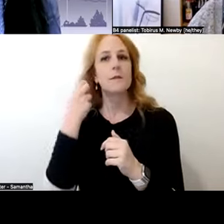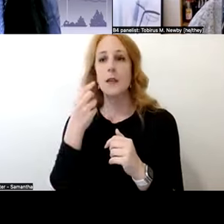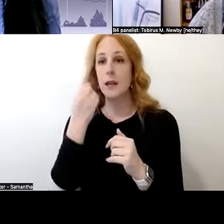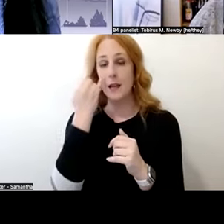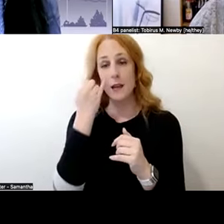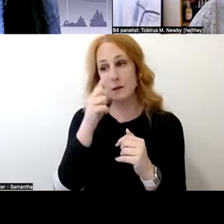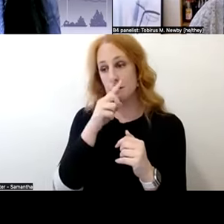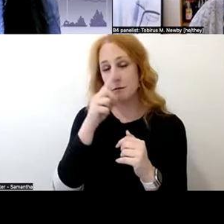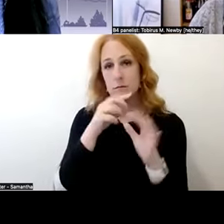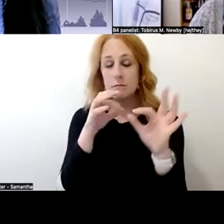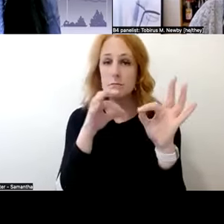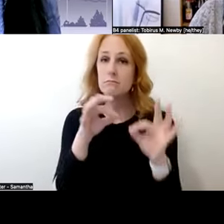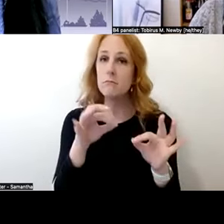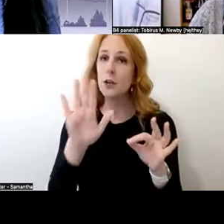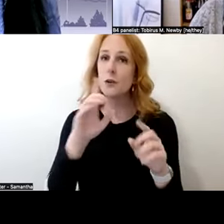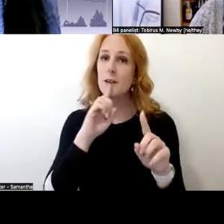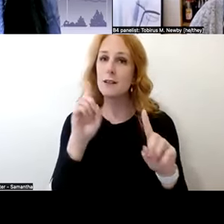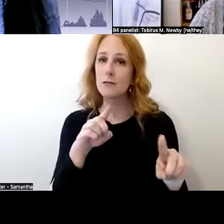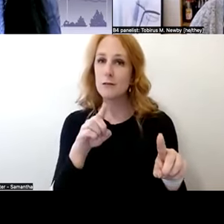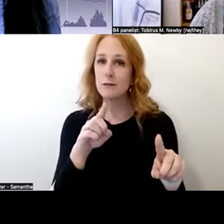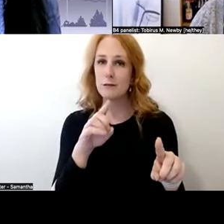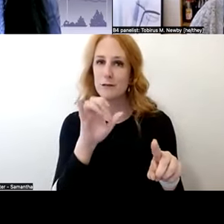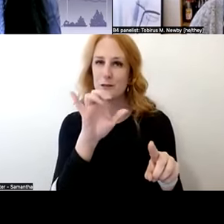about your answer to this question.